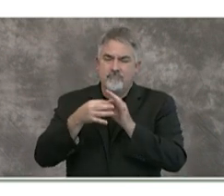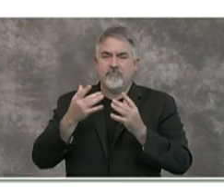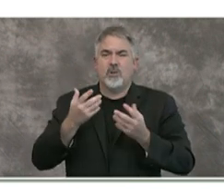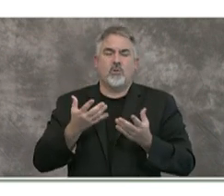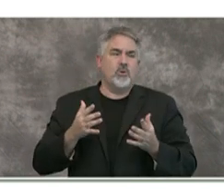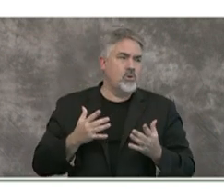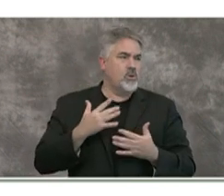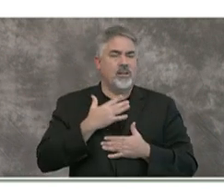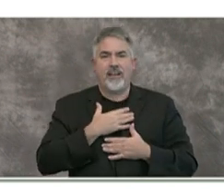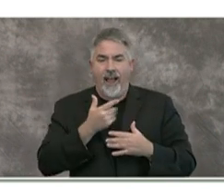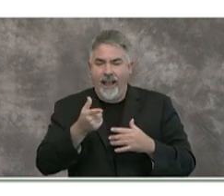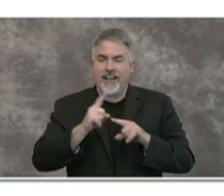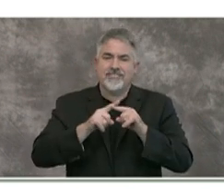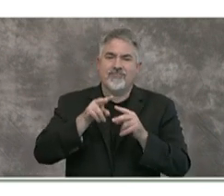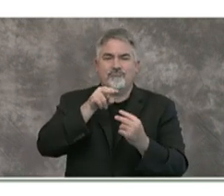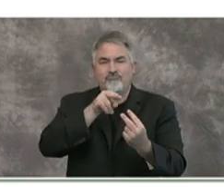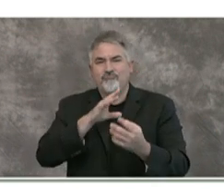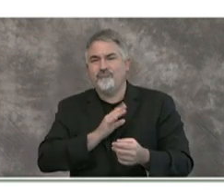this, go to